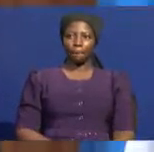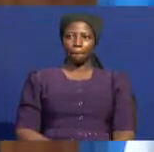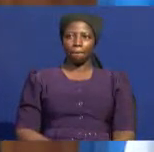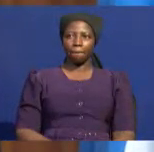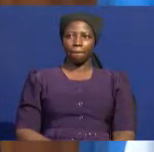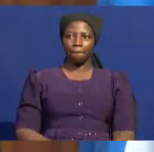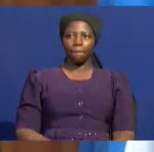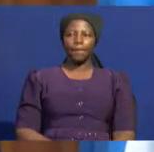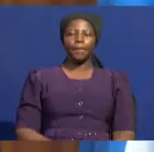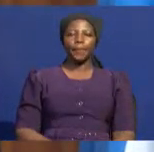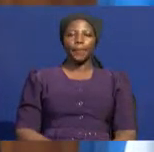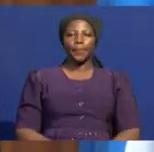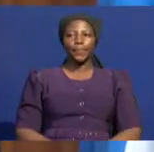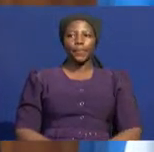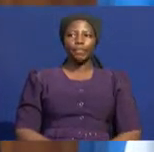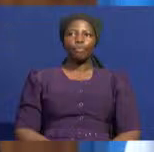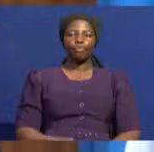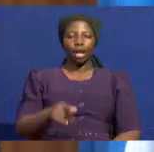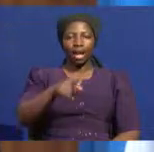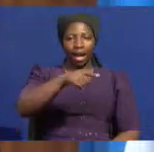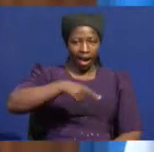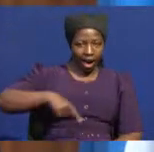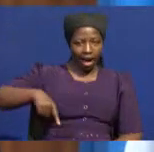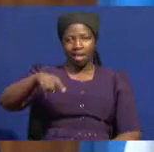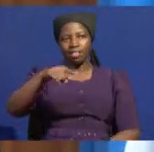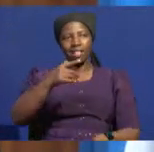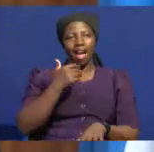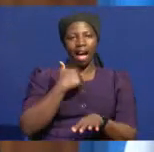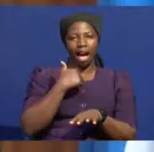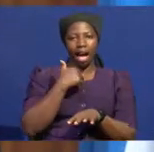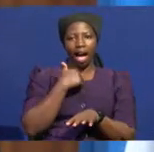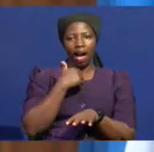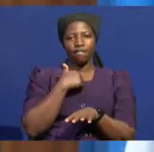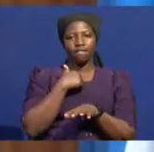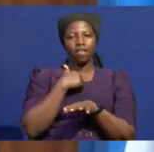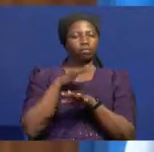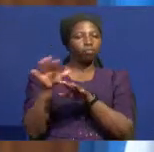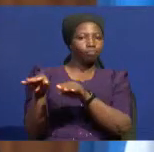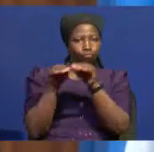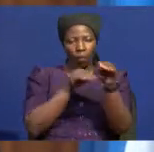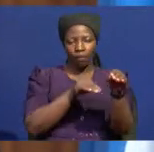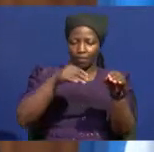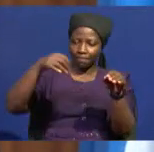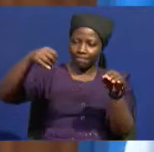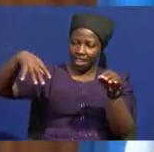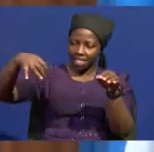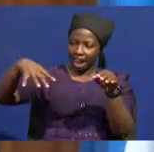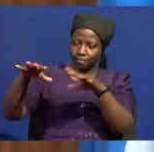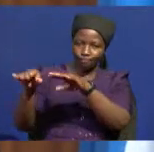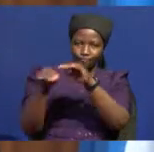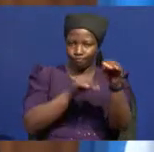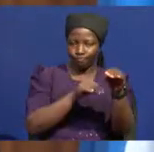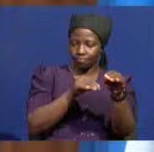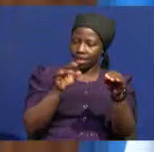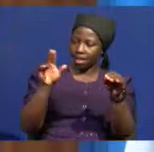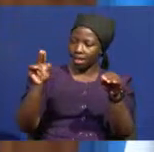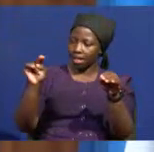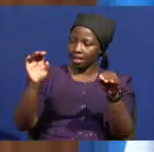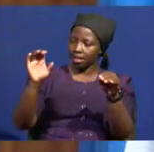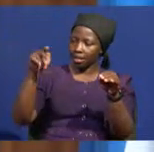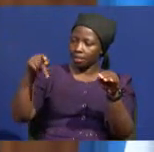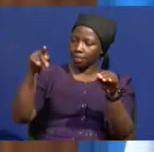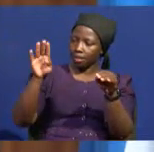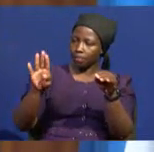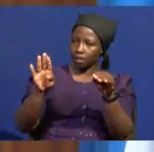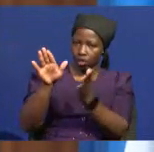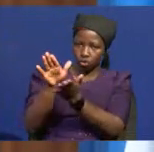We have moved ahead to remove the fertilizer completely from the NCPP stores. Kenya